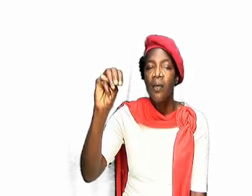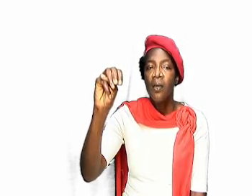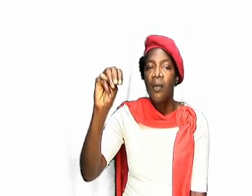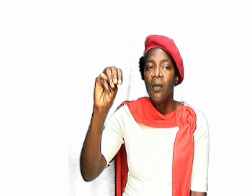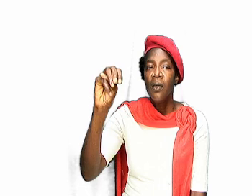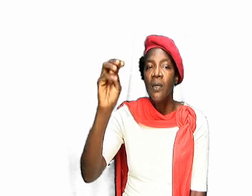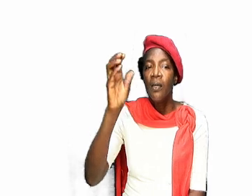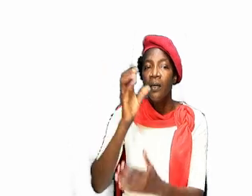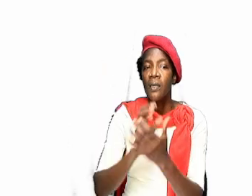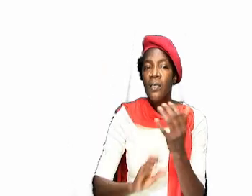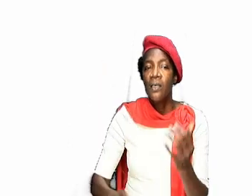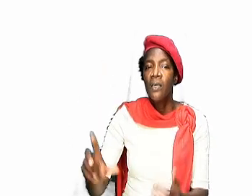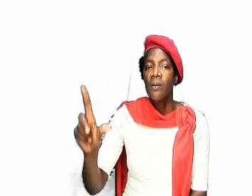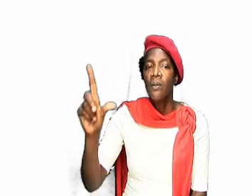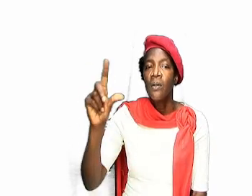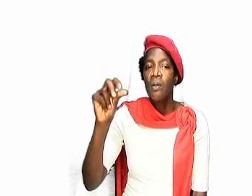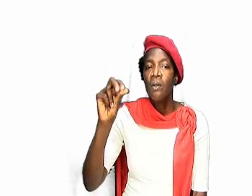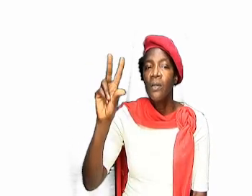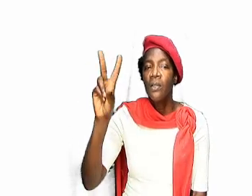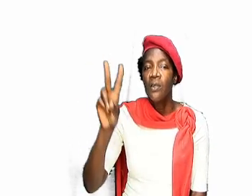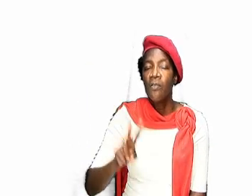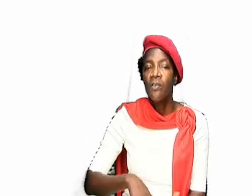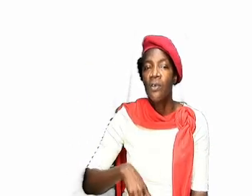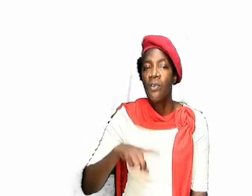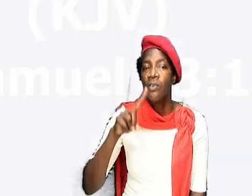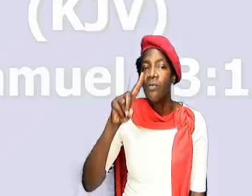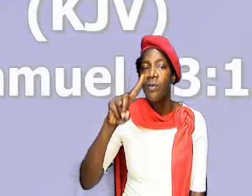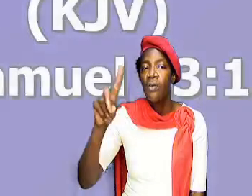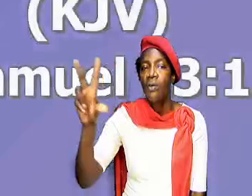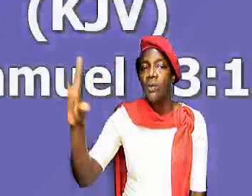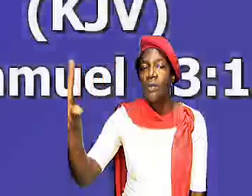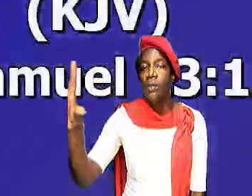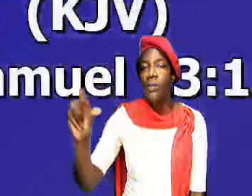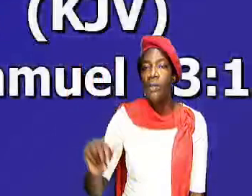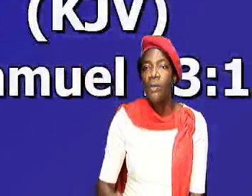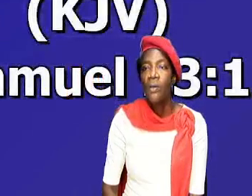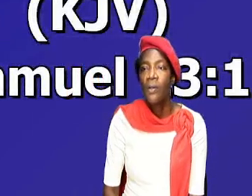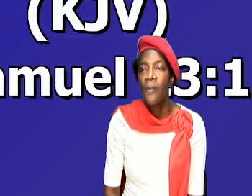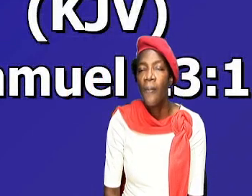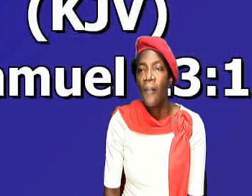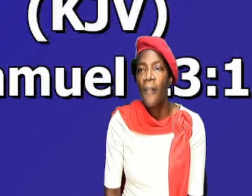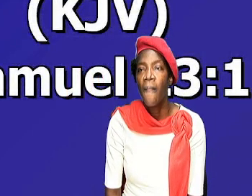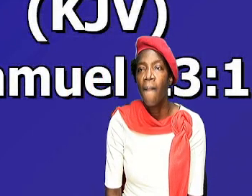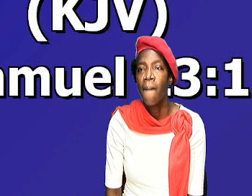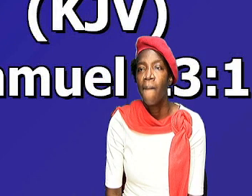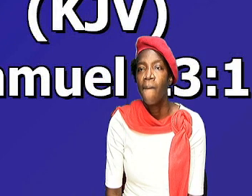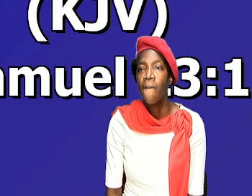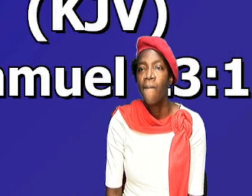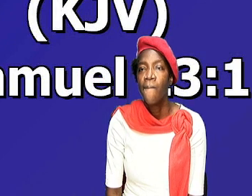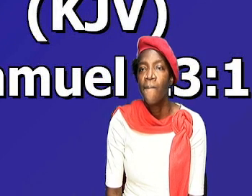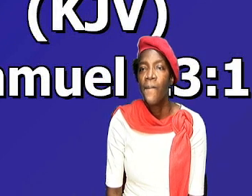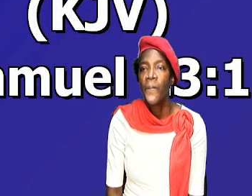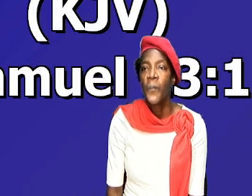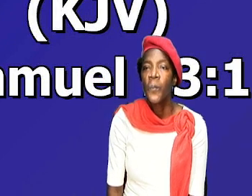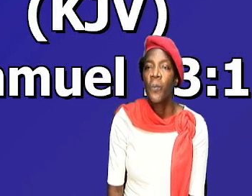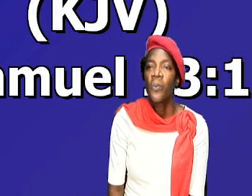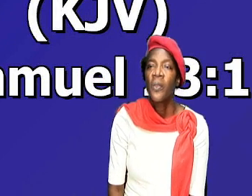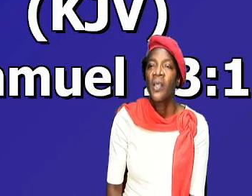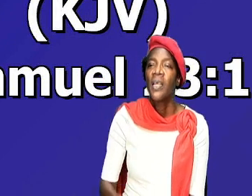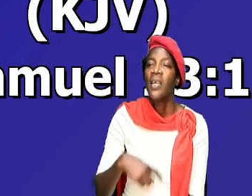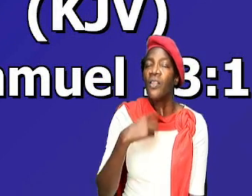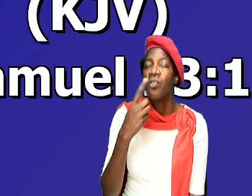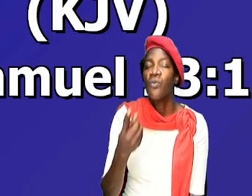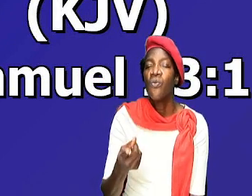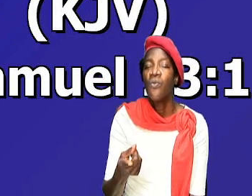23, verse 1 through to verse 3. Then they told